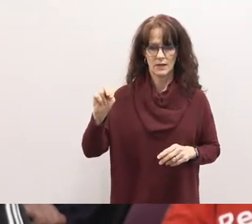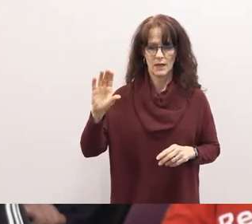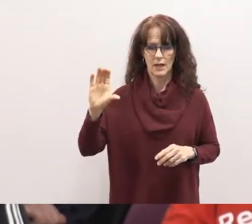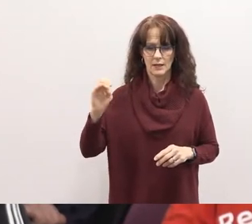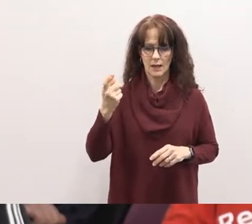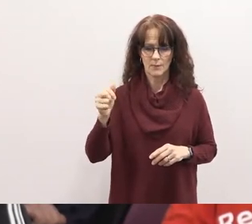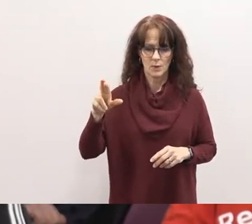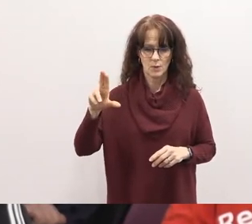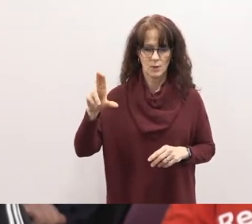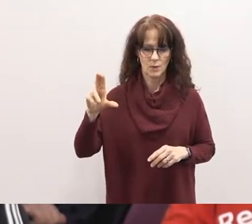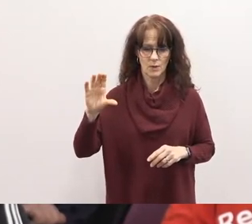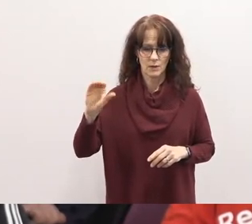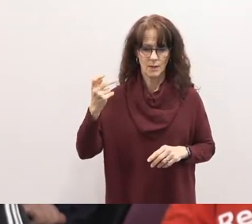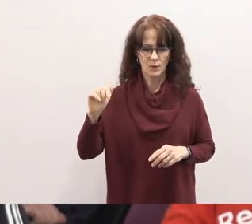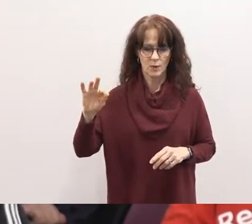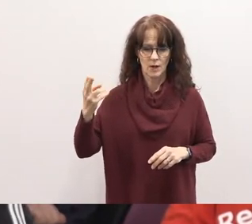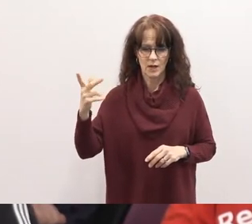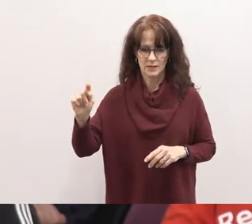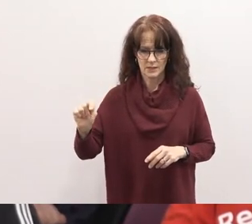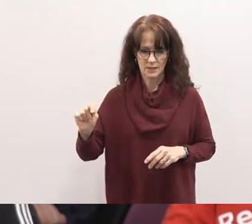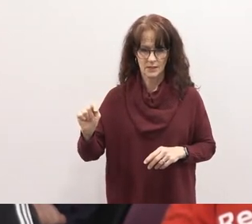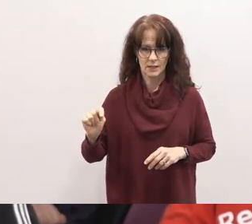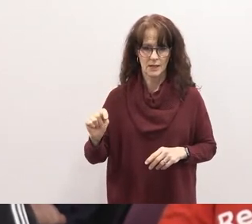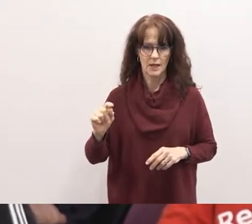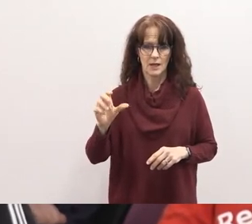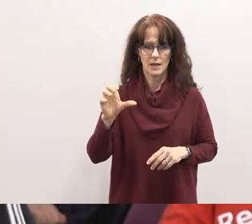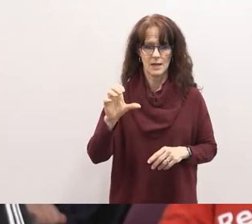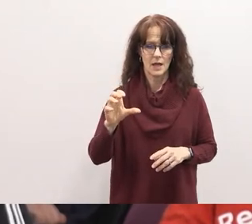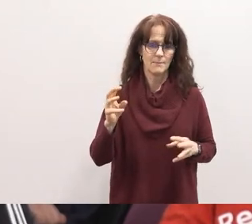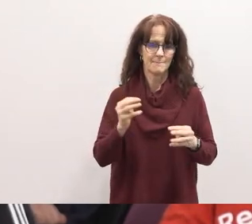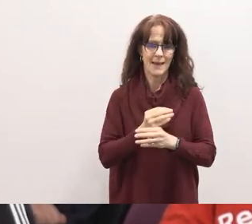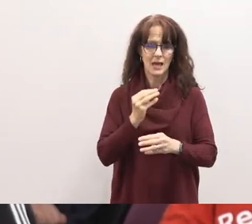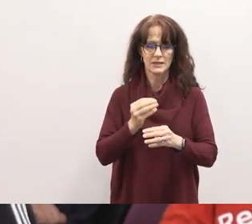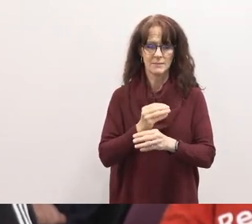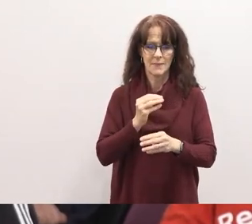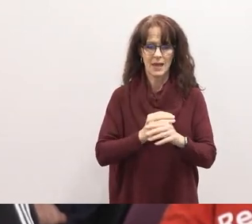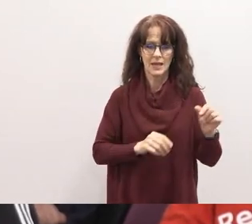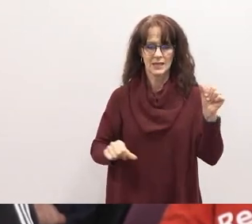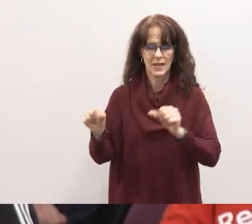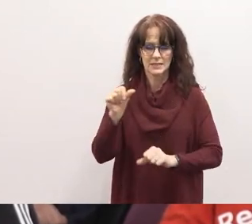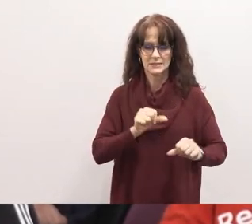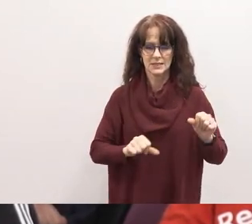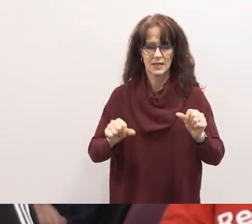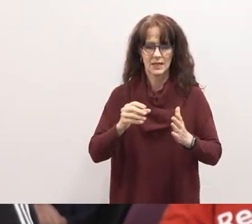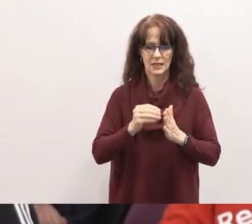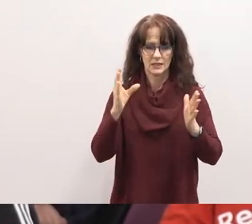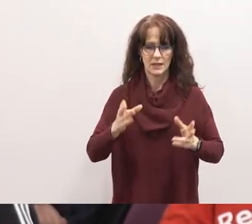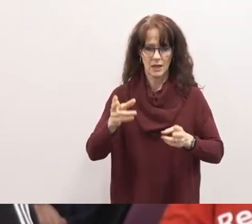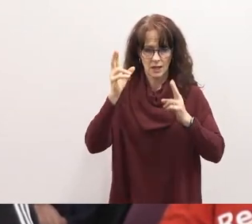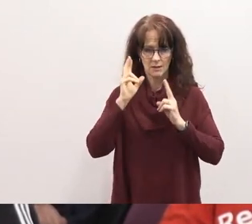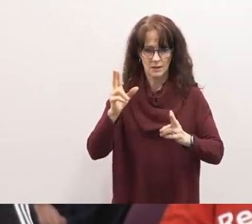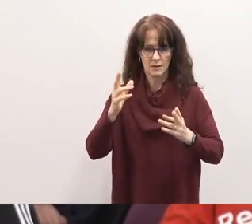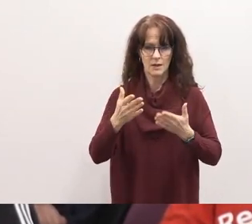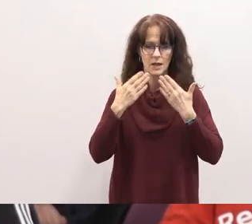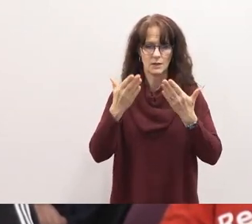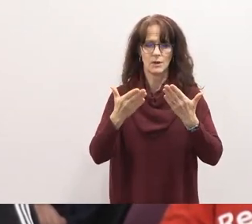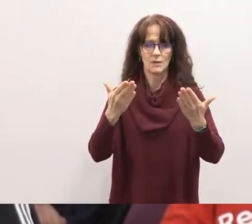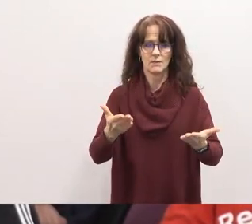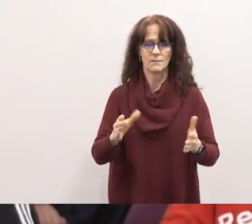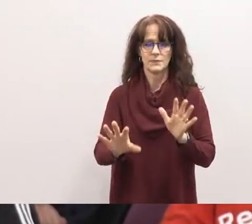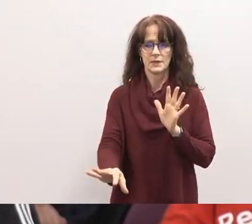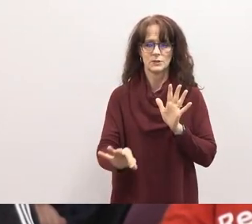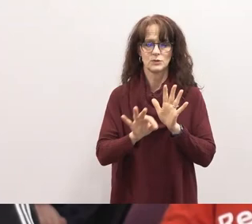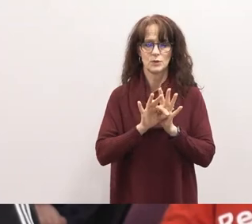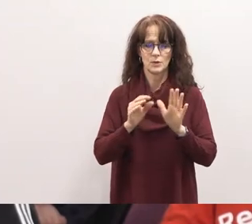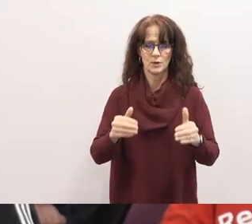ambassador at Sato Academy of Mathematics and Science, and I feel honored and grateful to be chosen as a